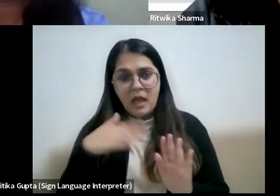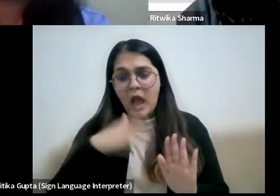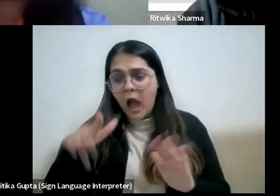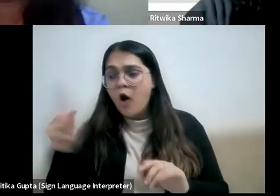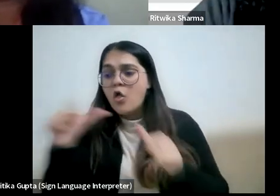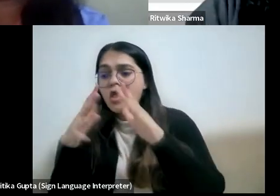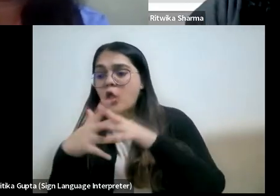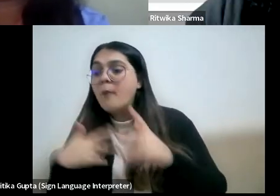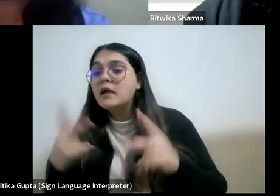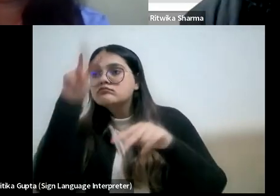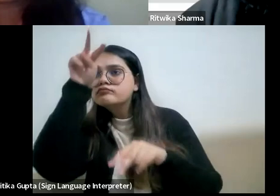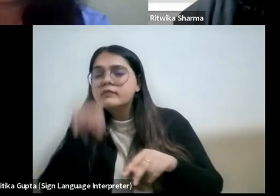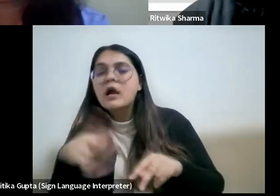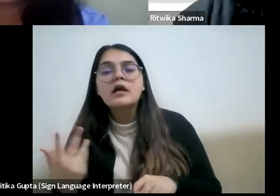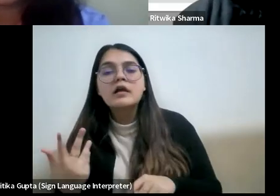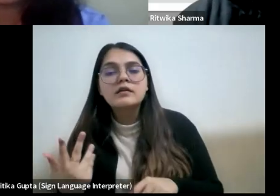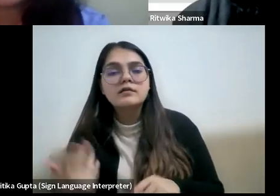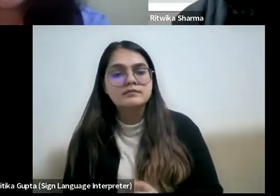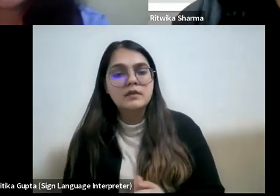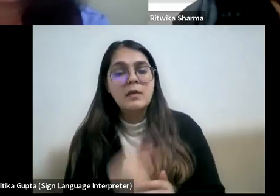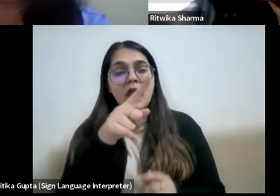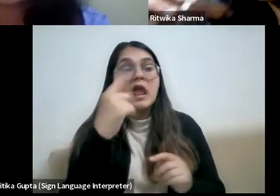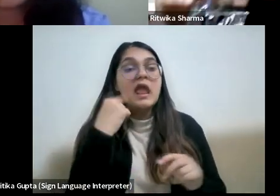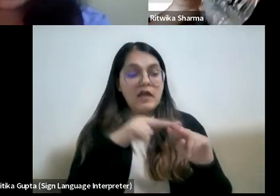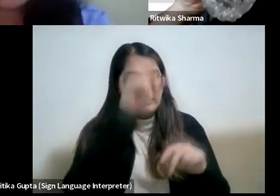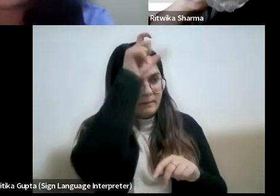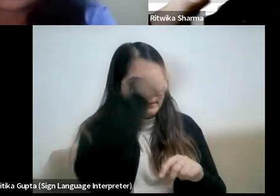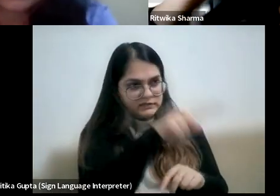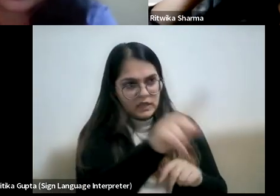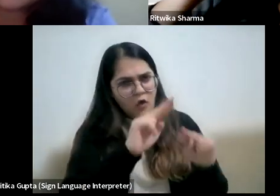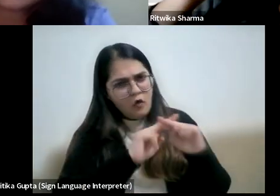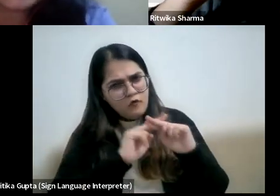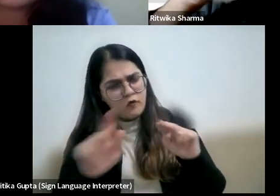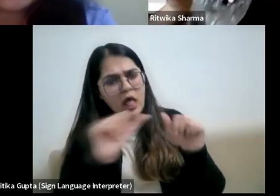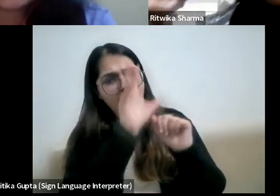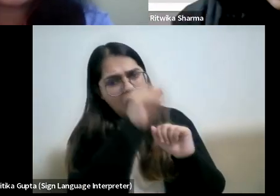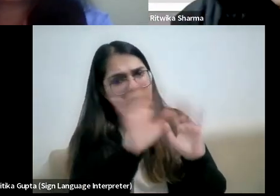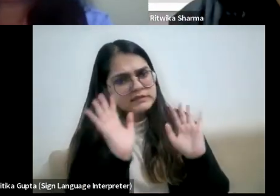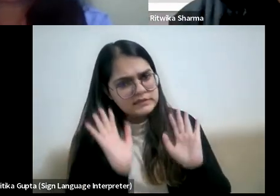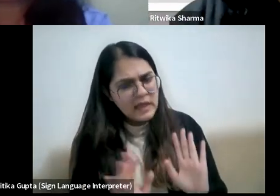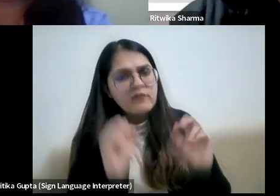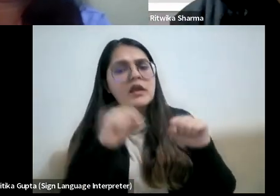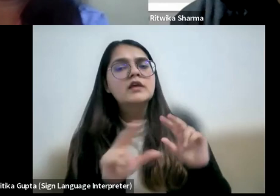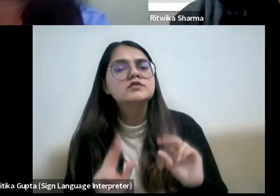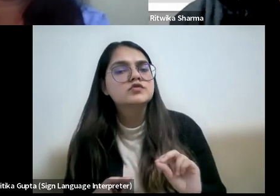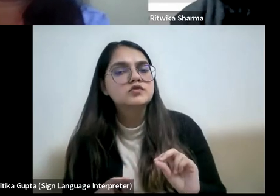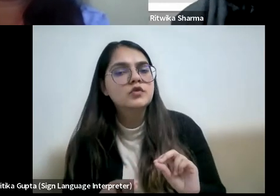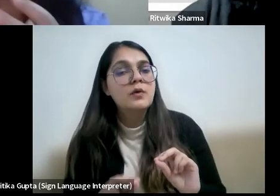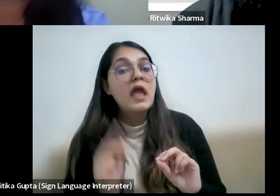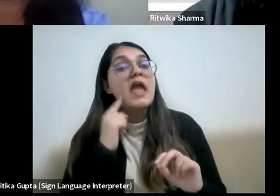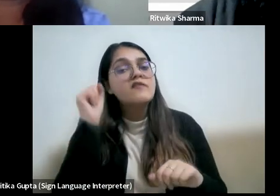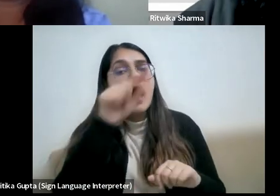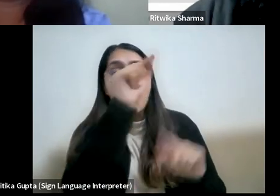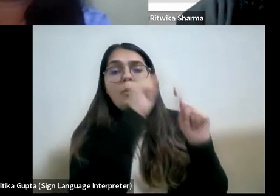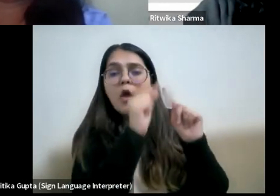law and whether they have all these tools and mechanisms to access the citizenship, as I mentioned. And it comes,